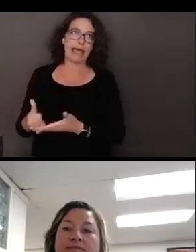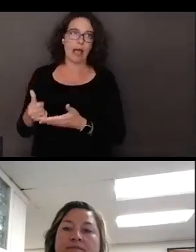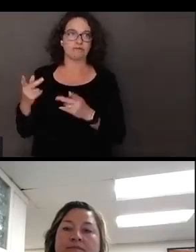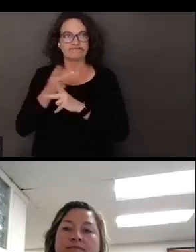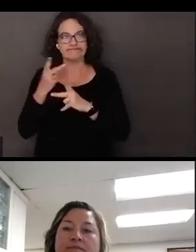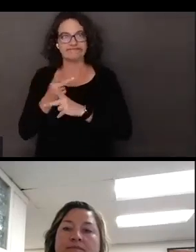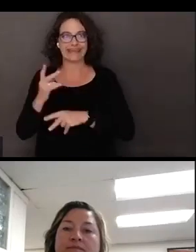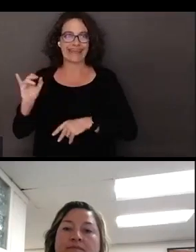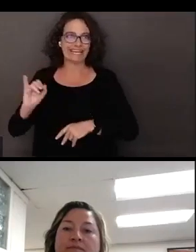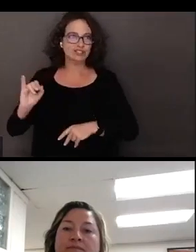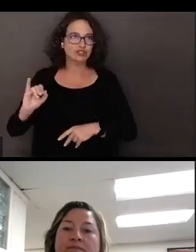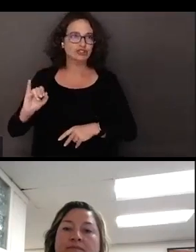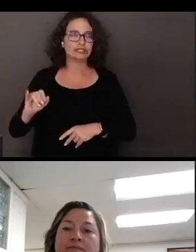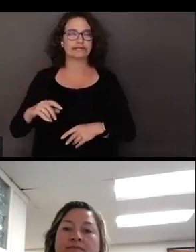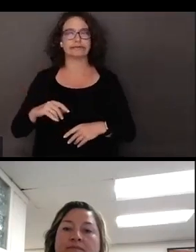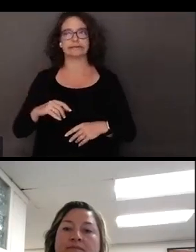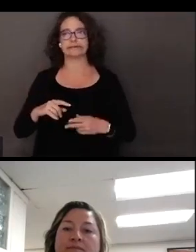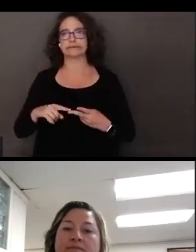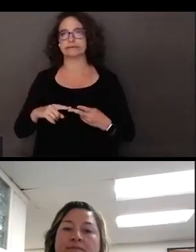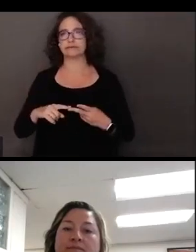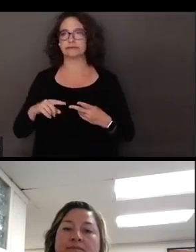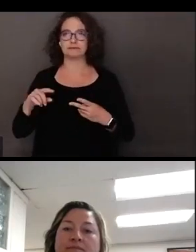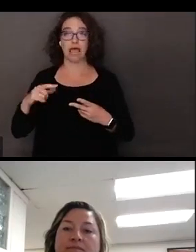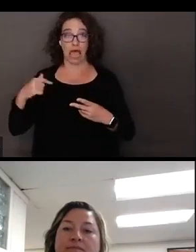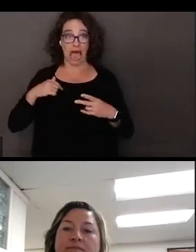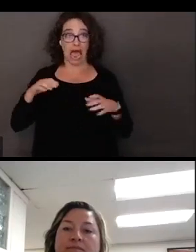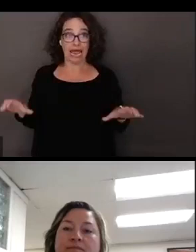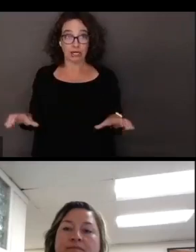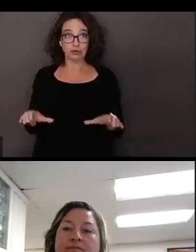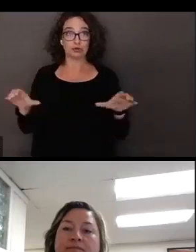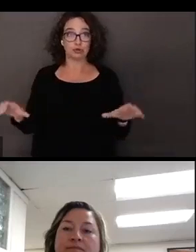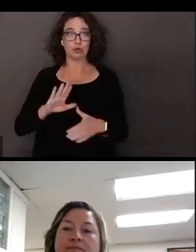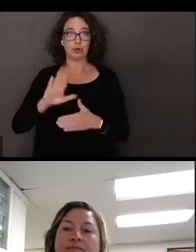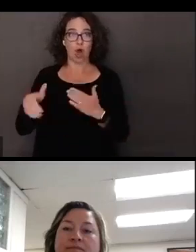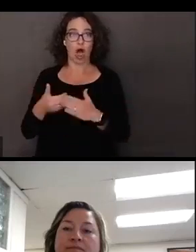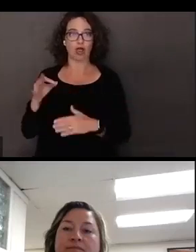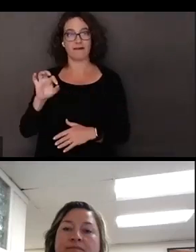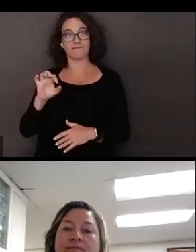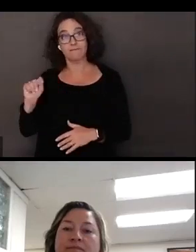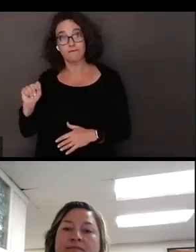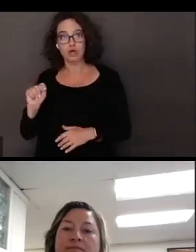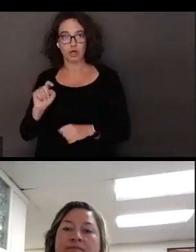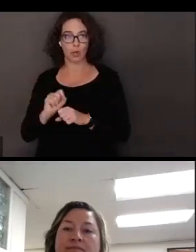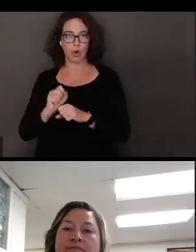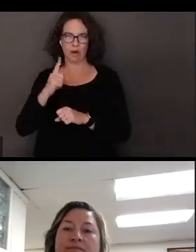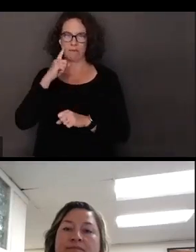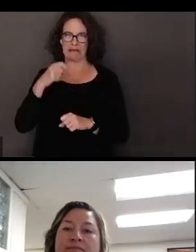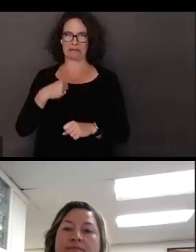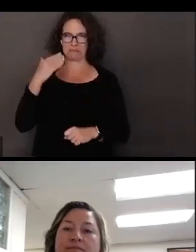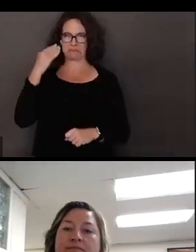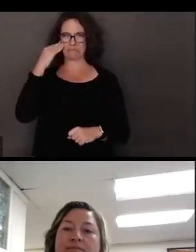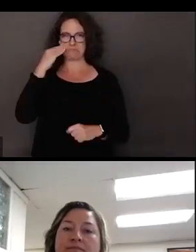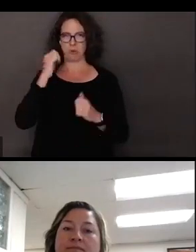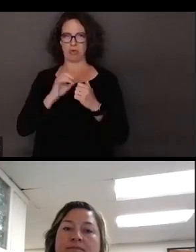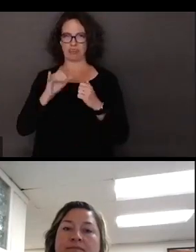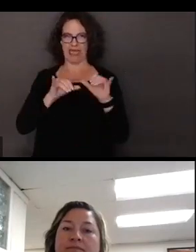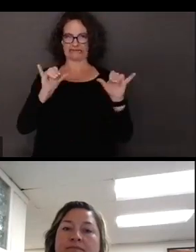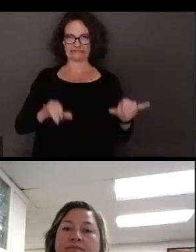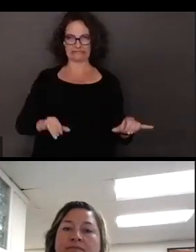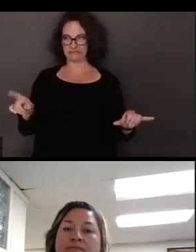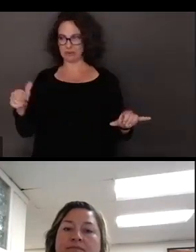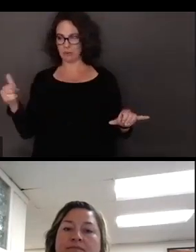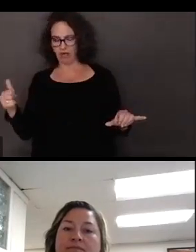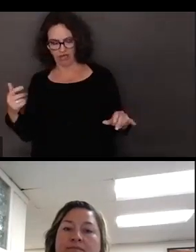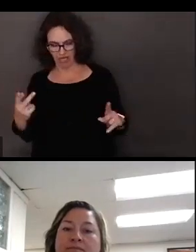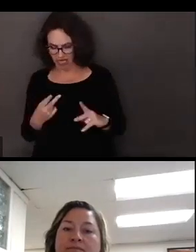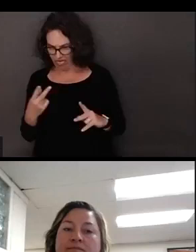aspects, go through all the footwork and hurdles, because I'm a bit more familiar with that system that may cause someone else to drop out if they